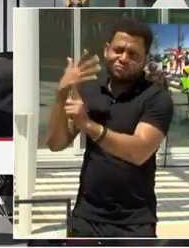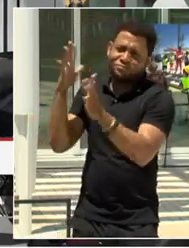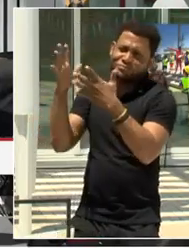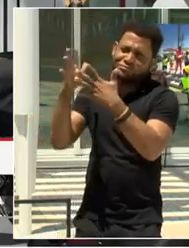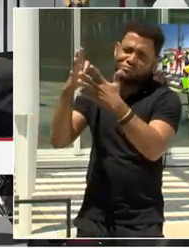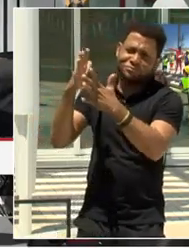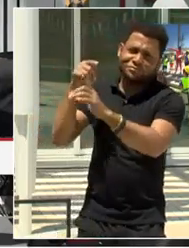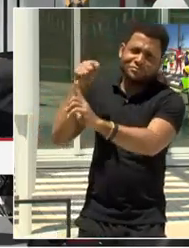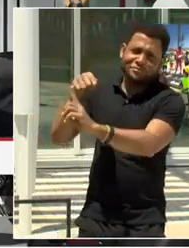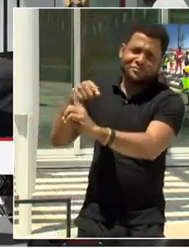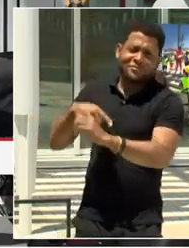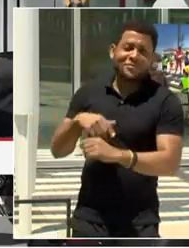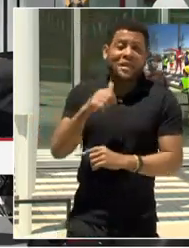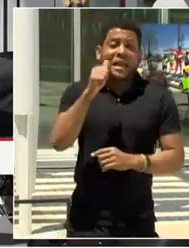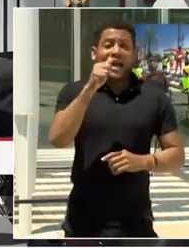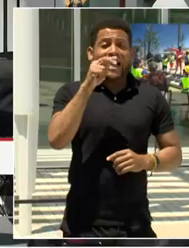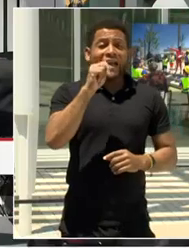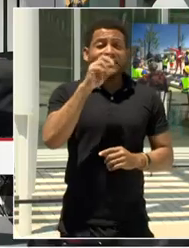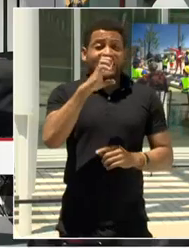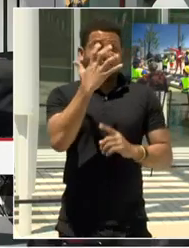ANC 5E, raise your hand.